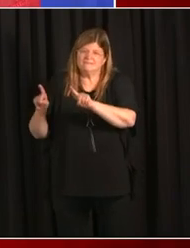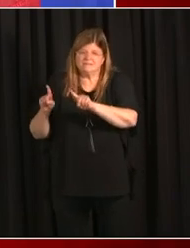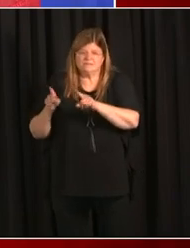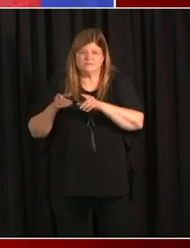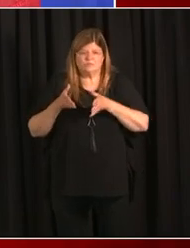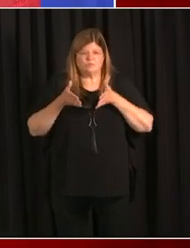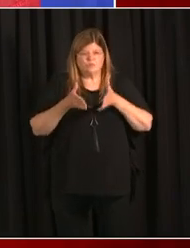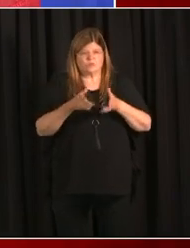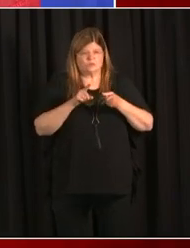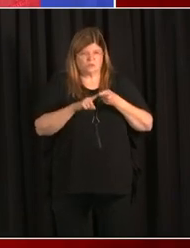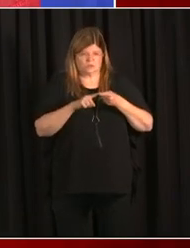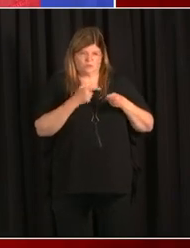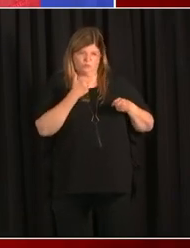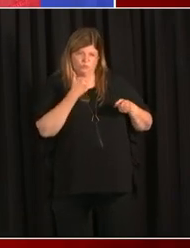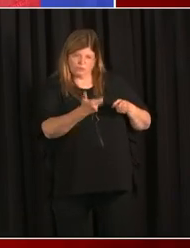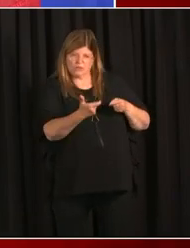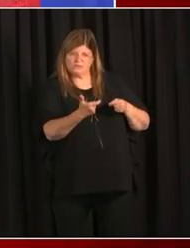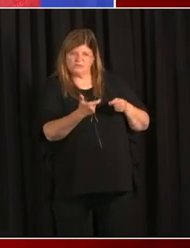to watch,